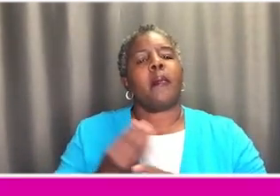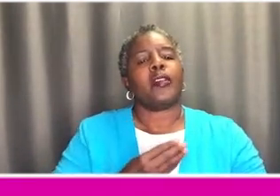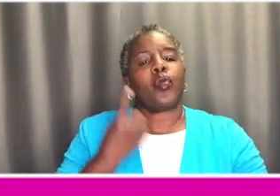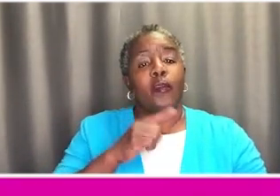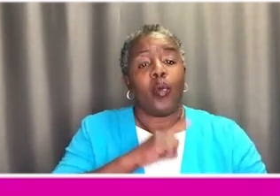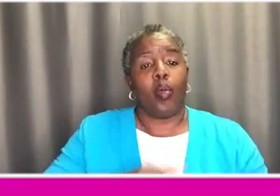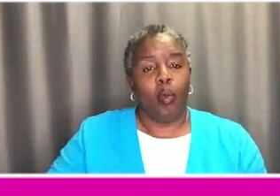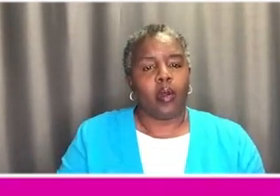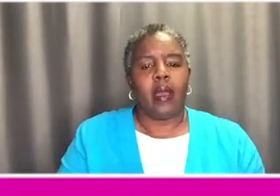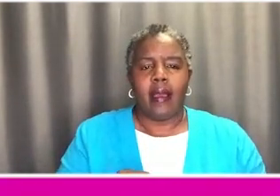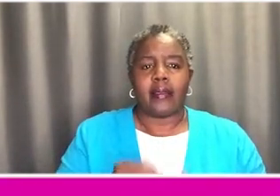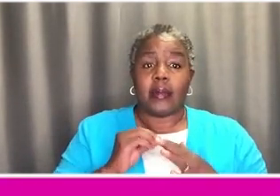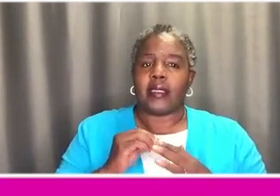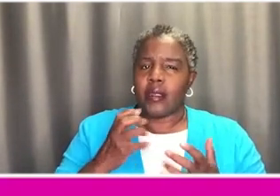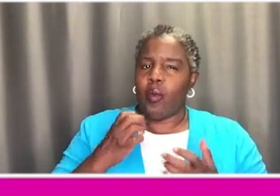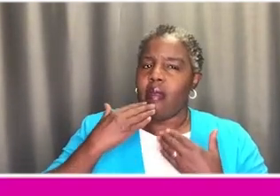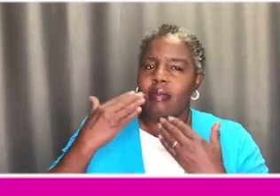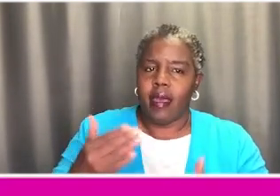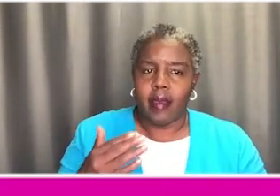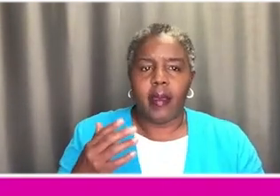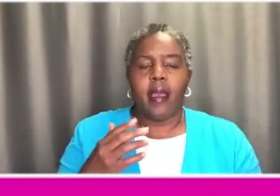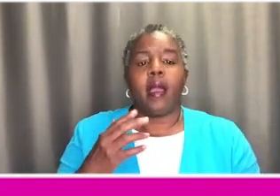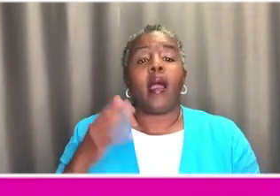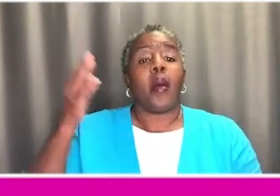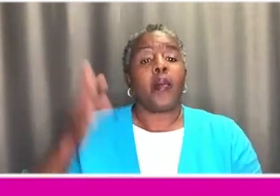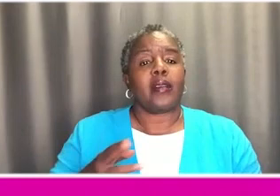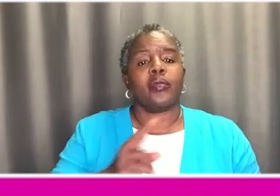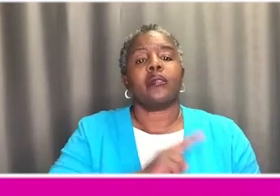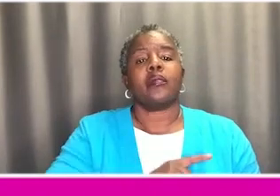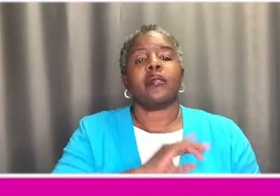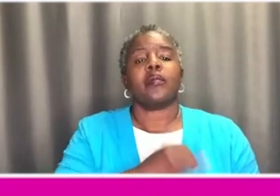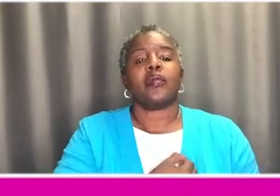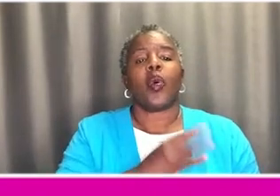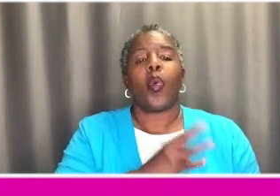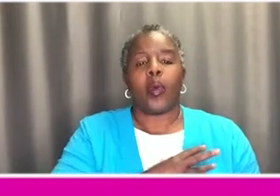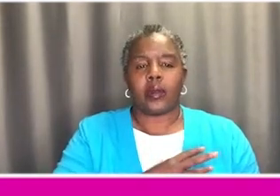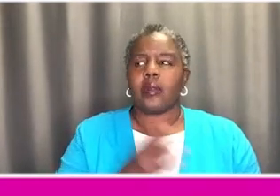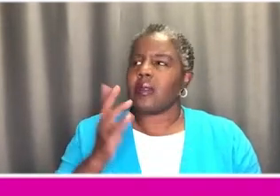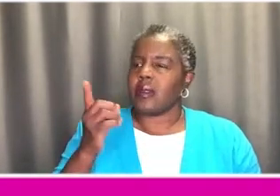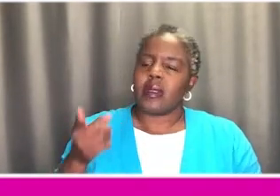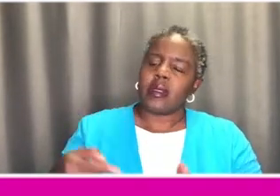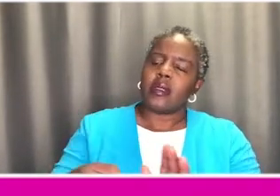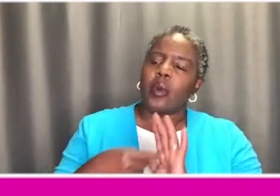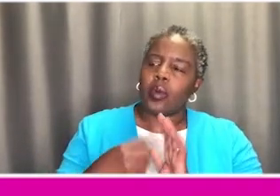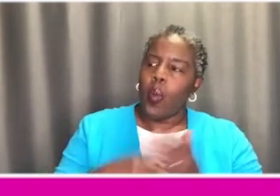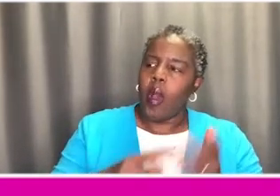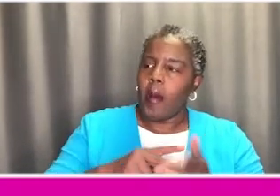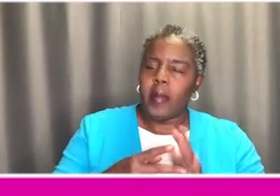I want to especially thank Pastor Wesley for just being a beacon of light and showing us what